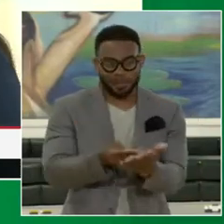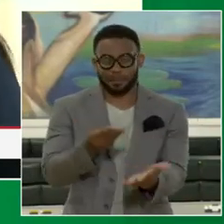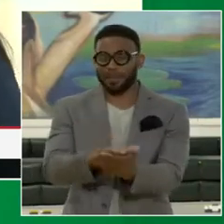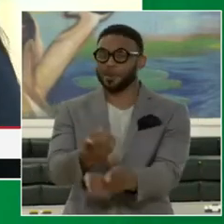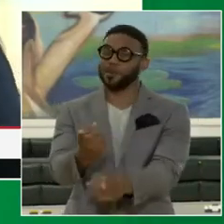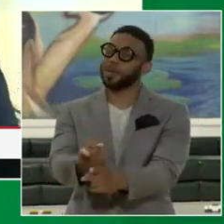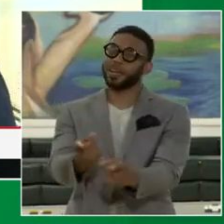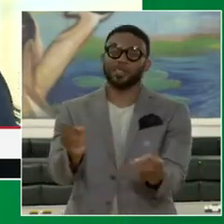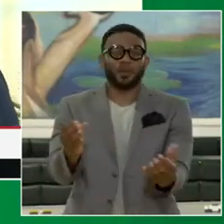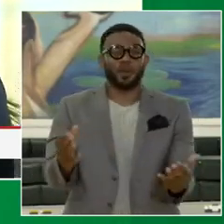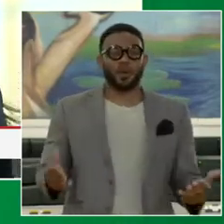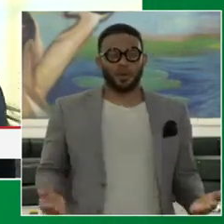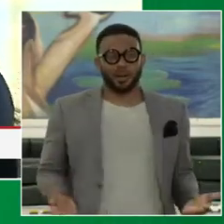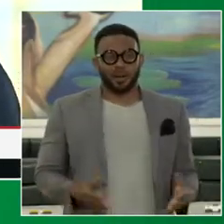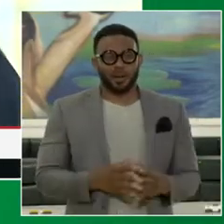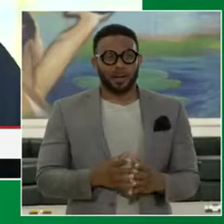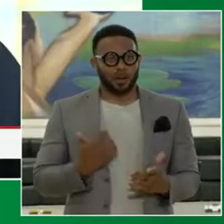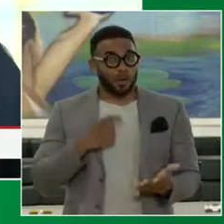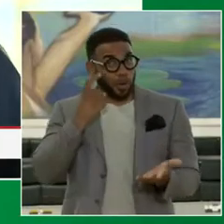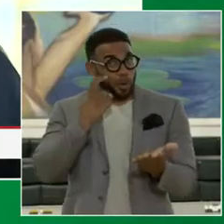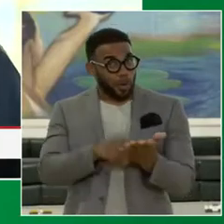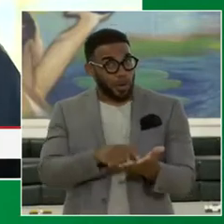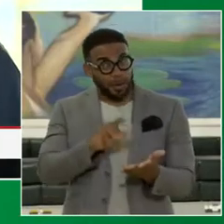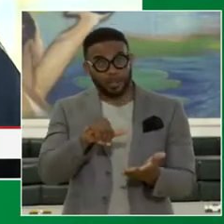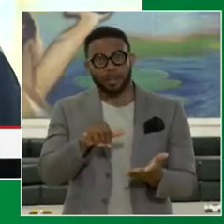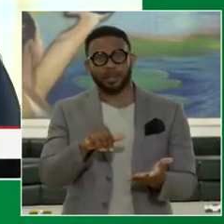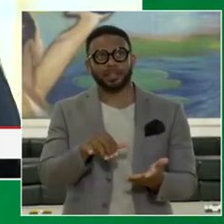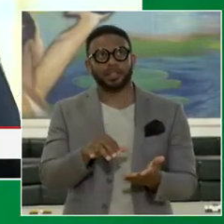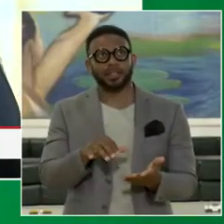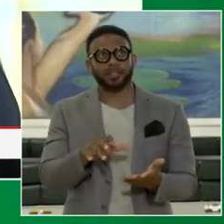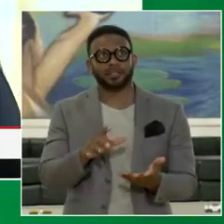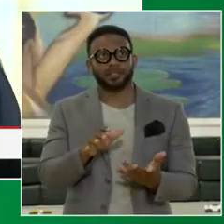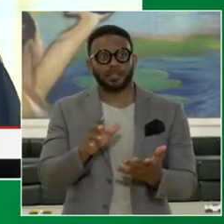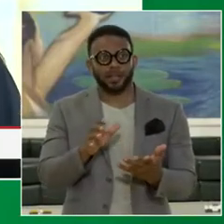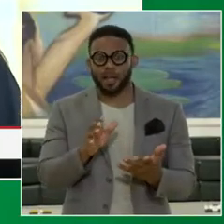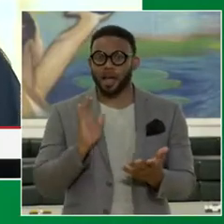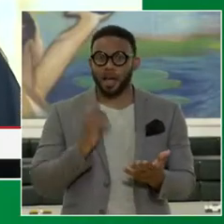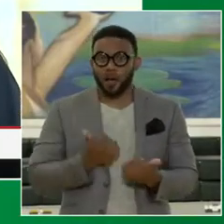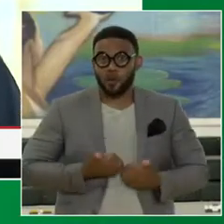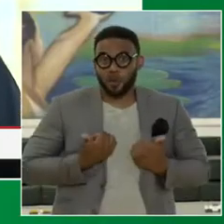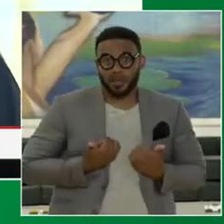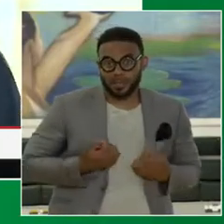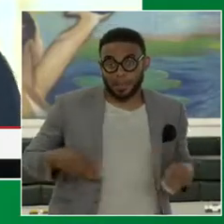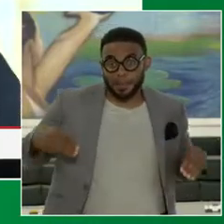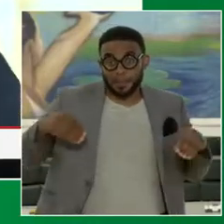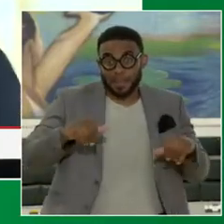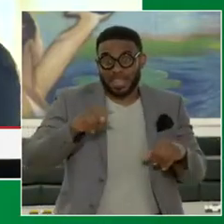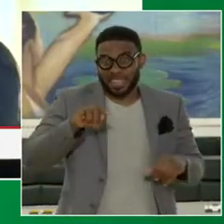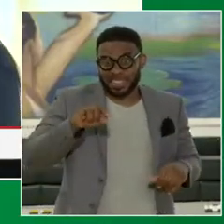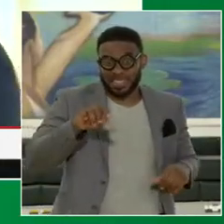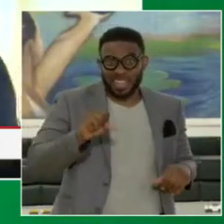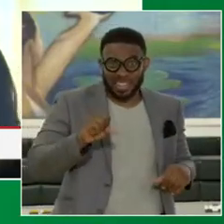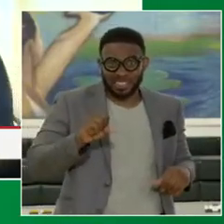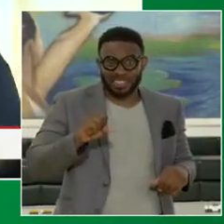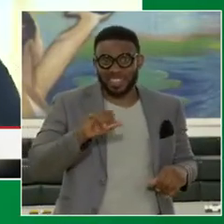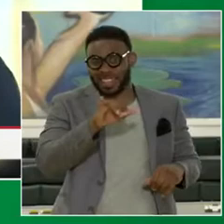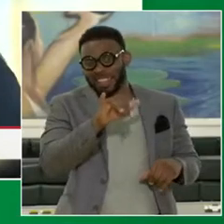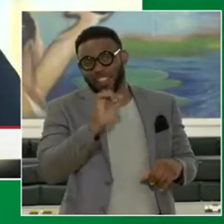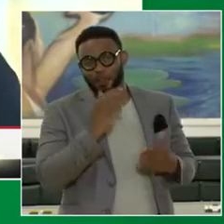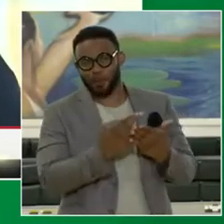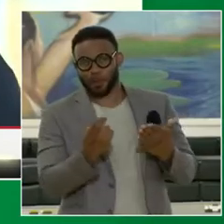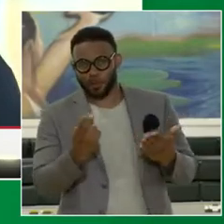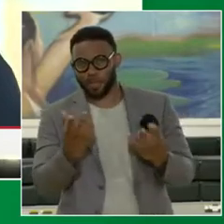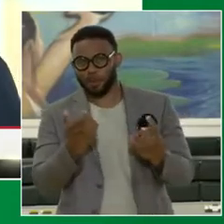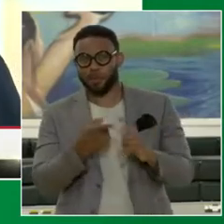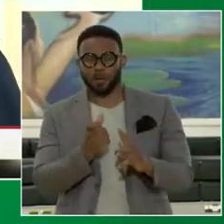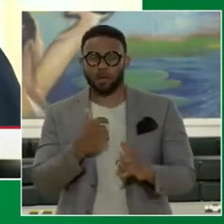right? So you know, we recognize that our residents paying taxes and that's where our resources are